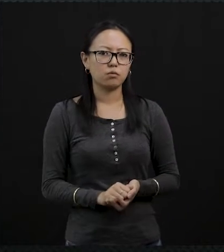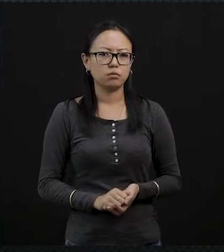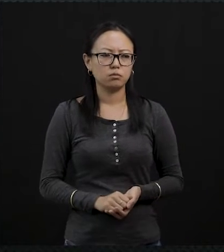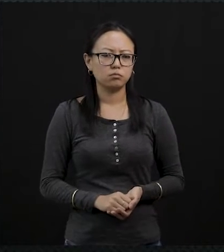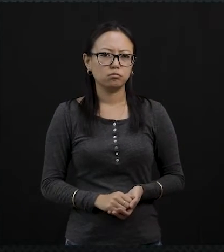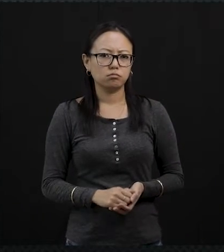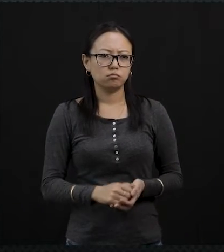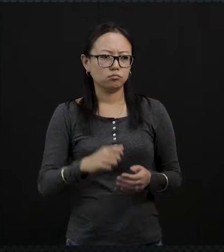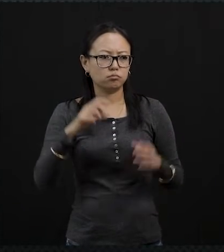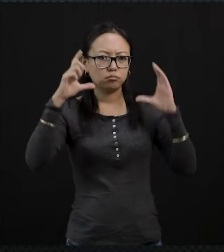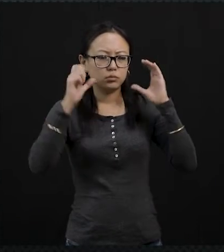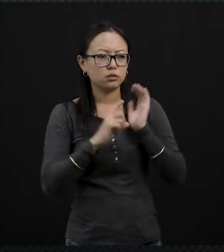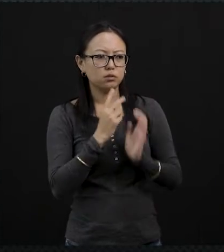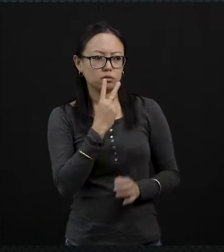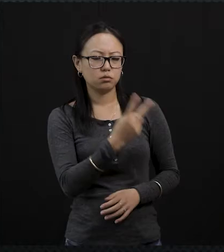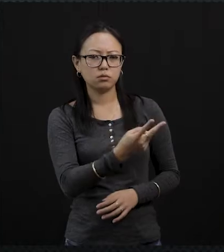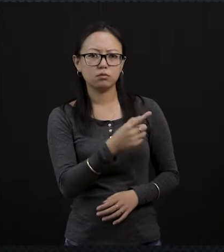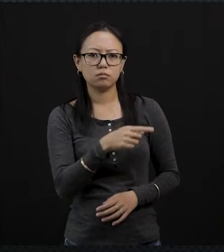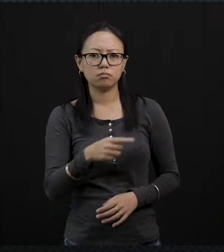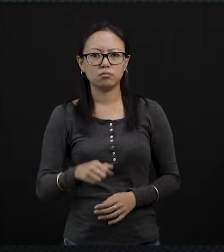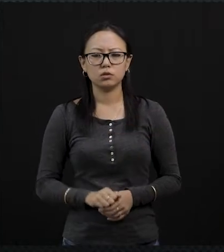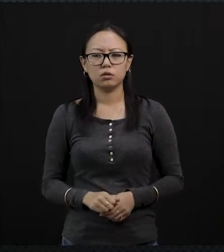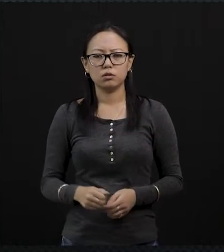Okay, so students, you should always